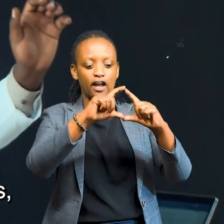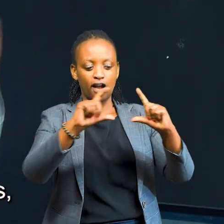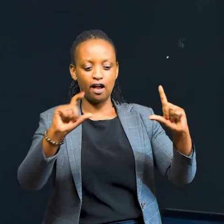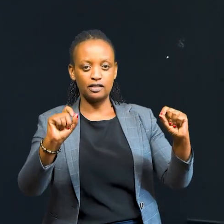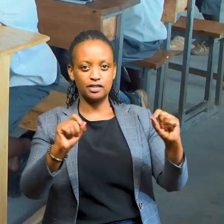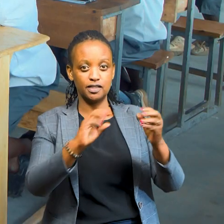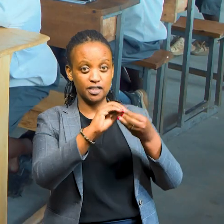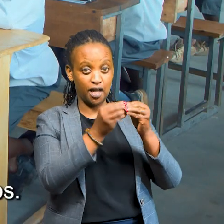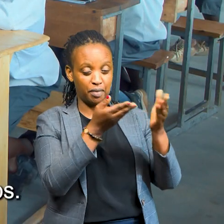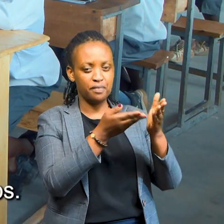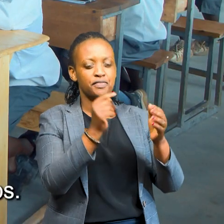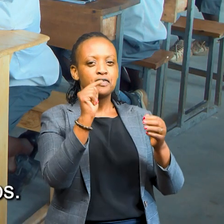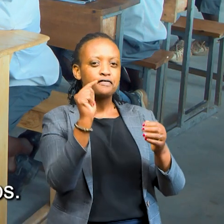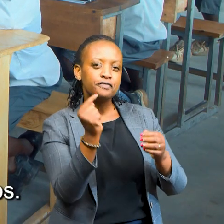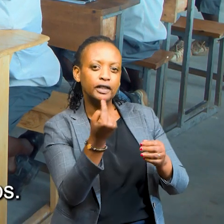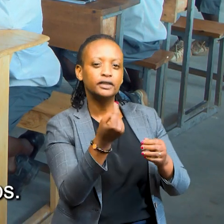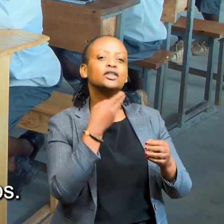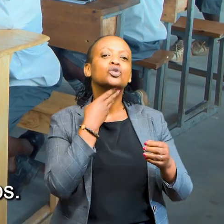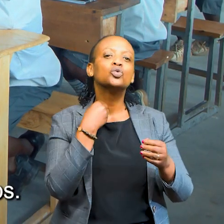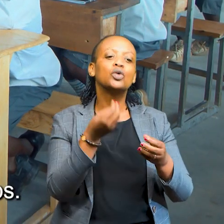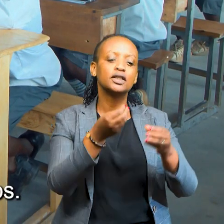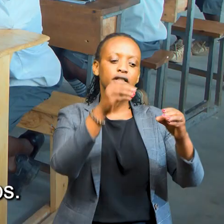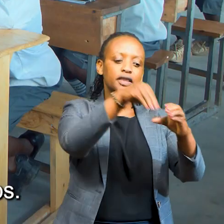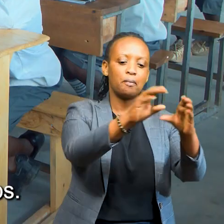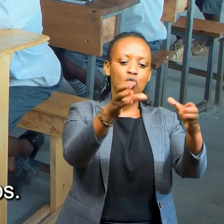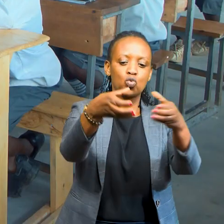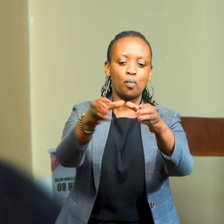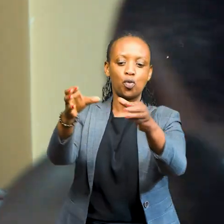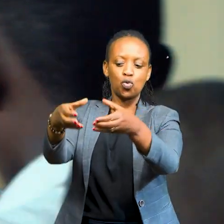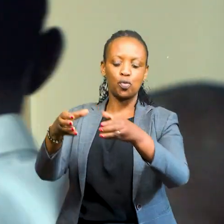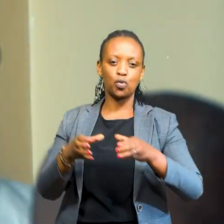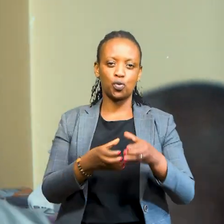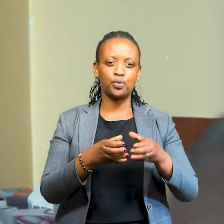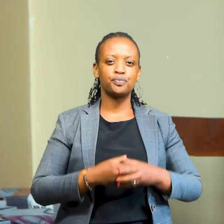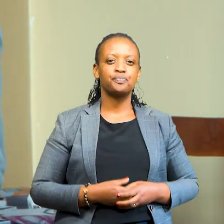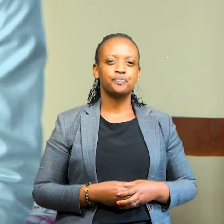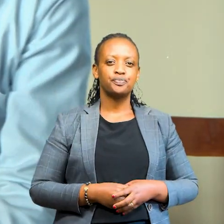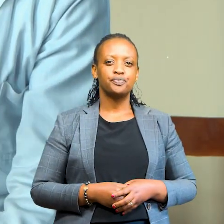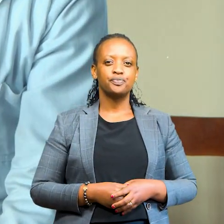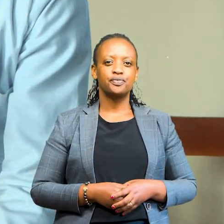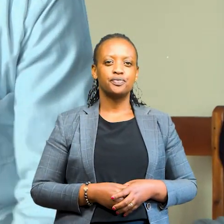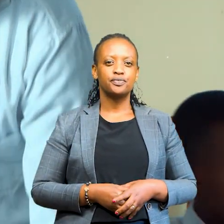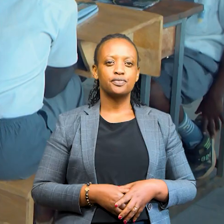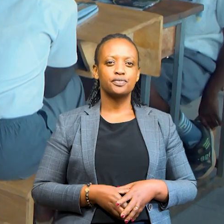number cards. So, but first of all, I want to put you in groups. Assist you. Yeah.